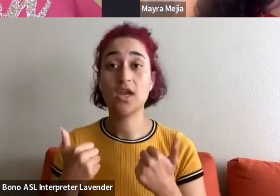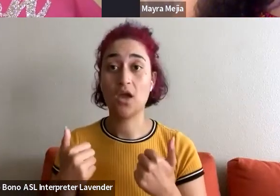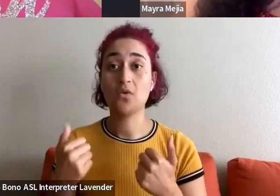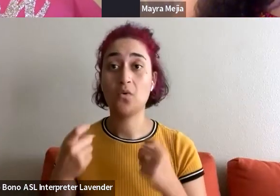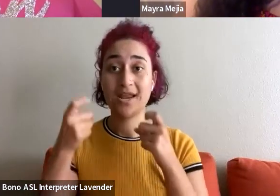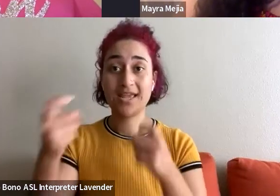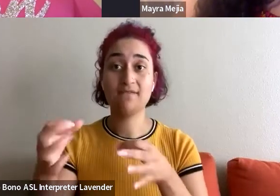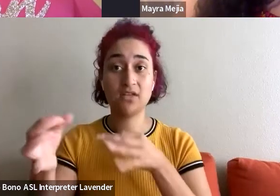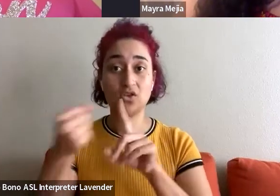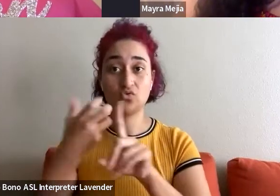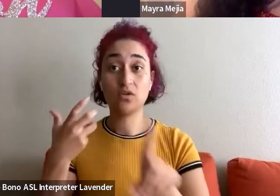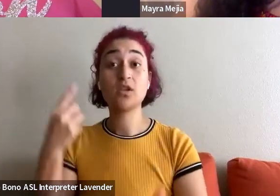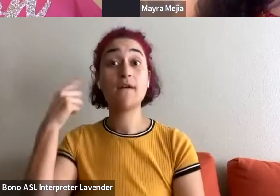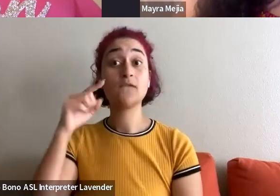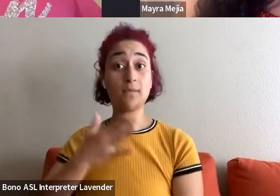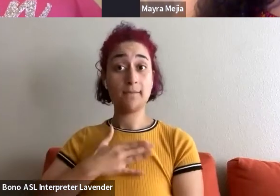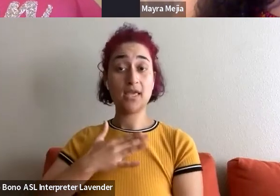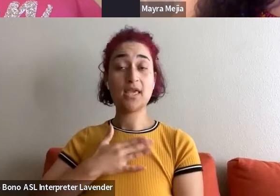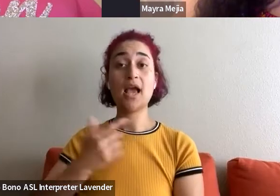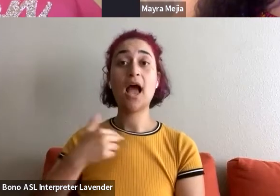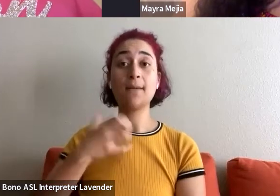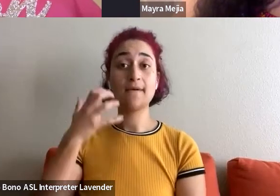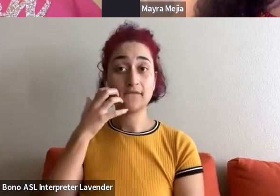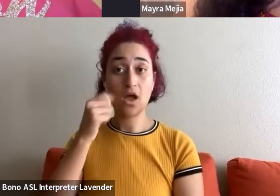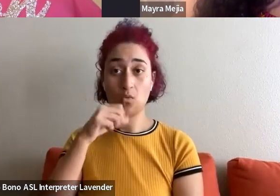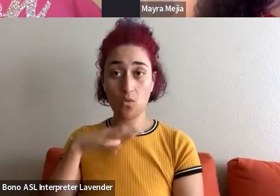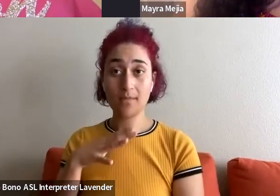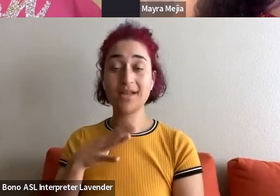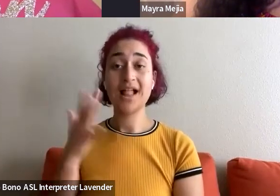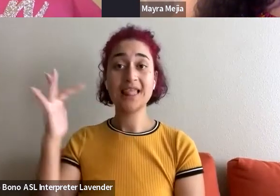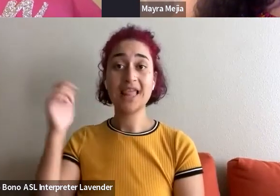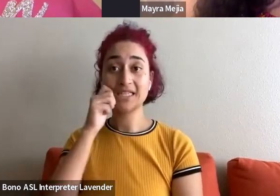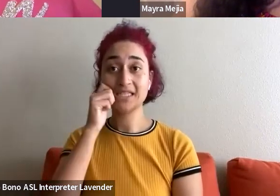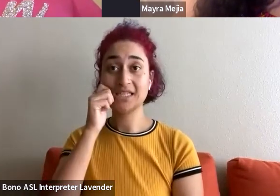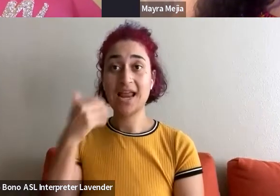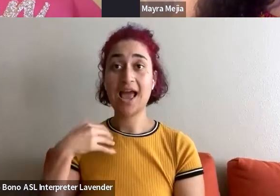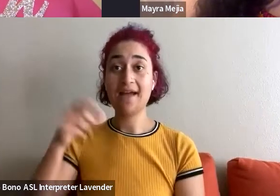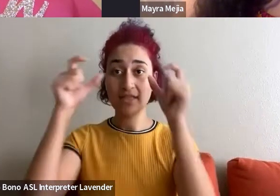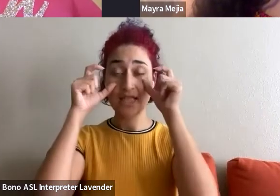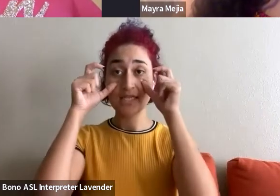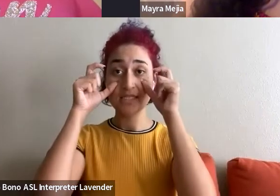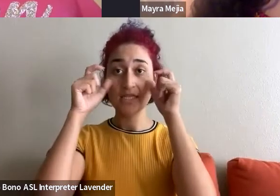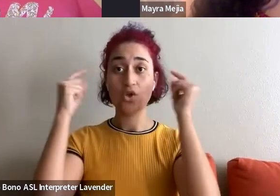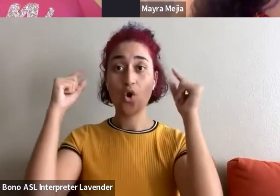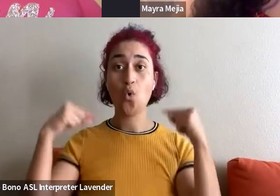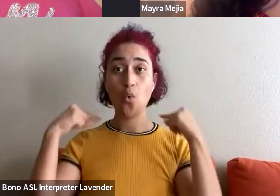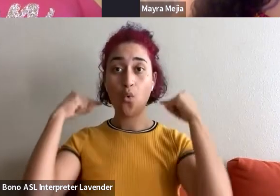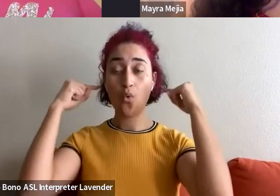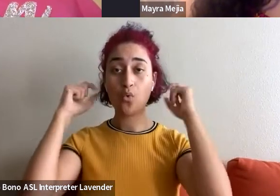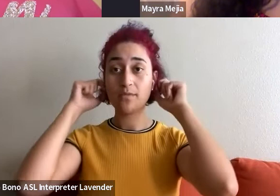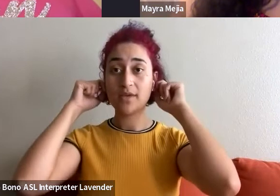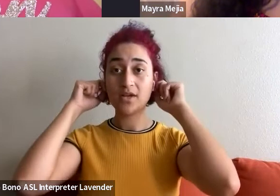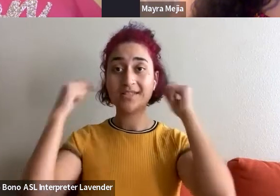am a fat woman, light-skinned. I'm wearing glasses and hoop earrings. I have short, dark